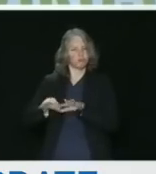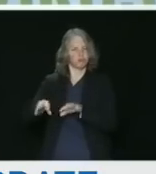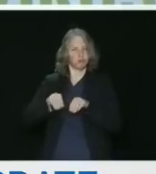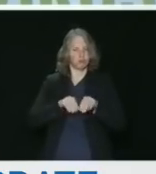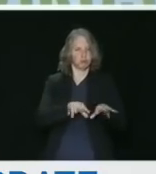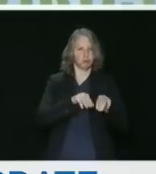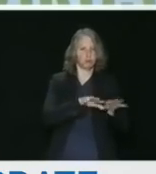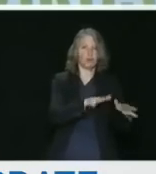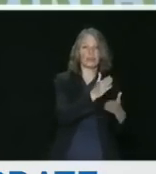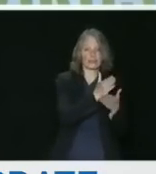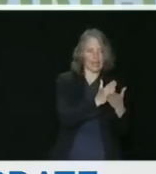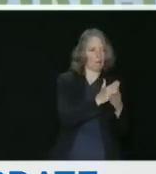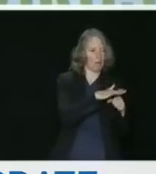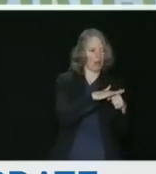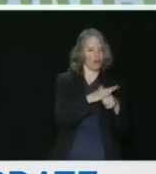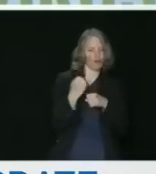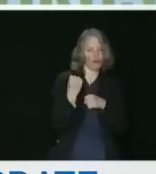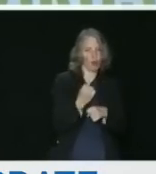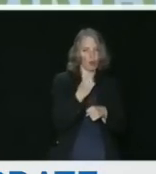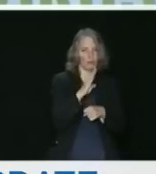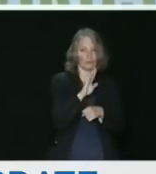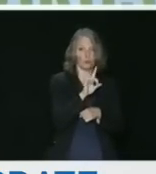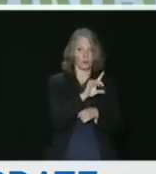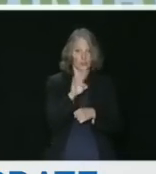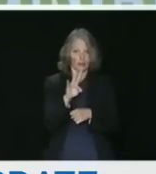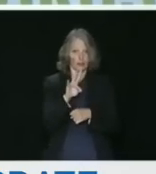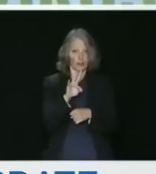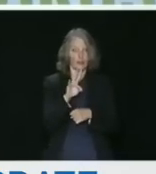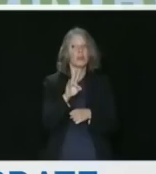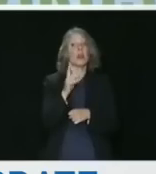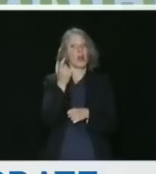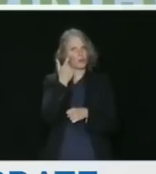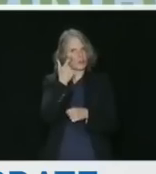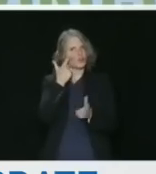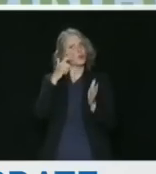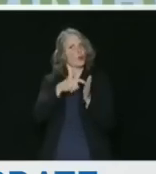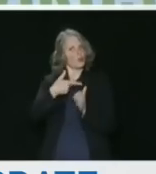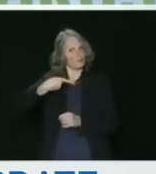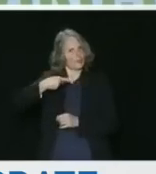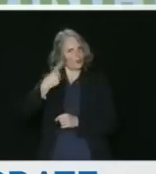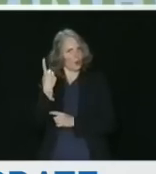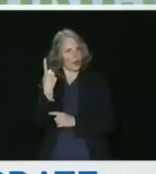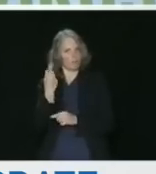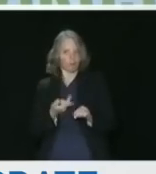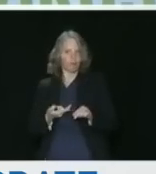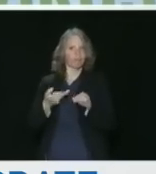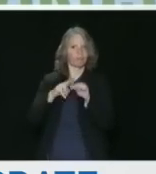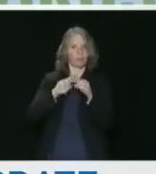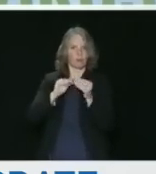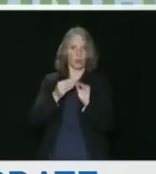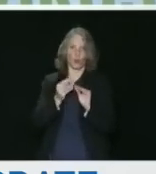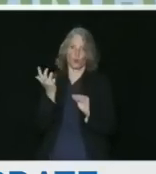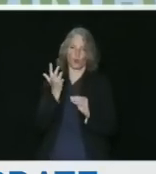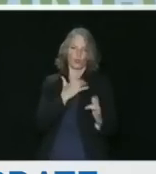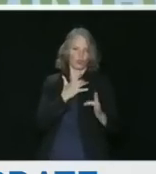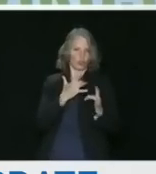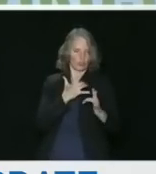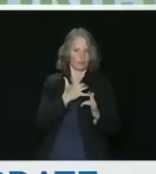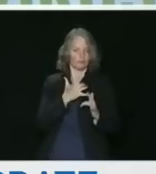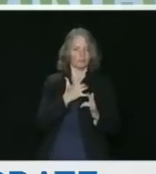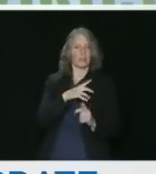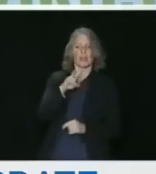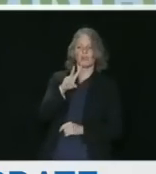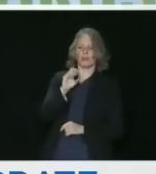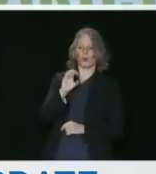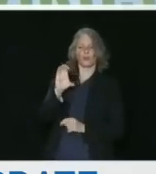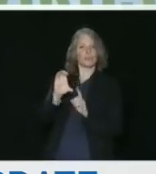several areas. However, more recently, there has been a concerning rise in P1 cases. Reported VOCs represent the